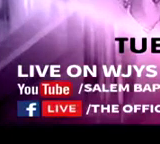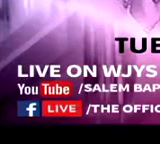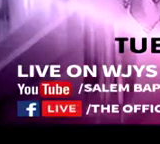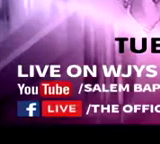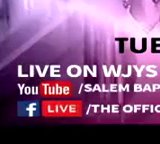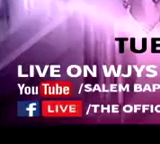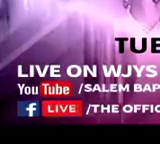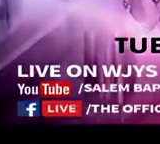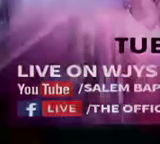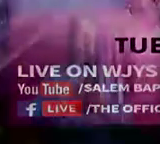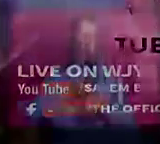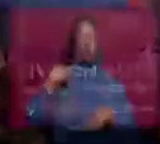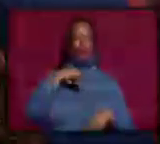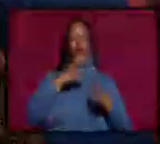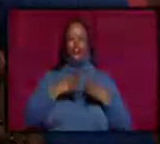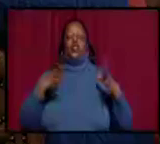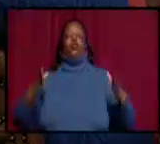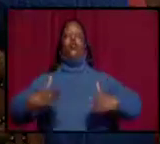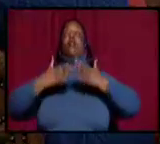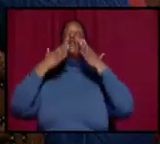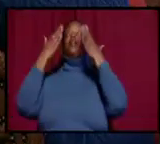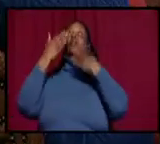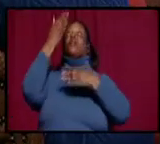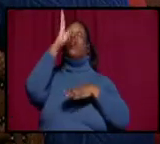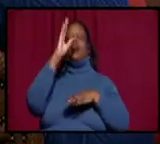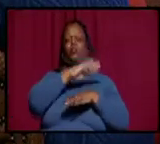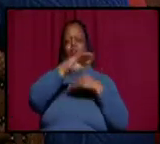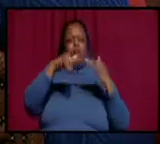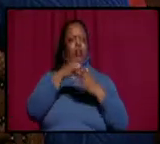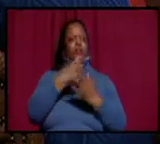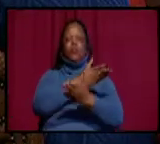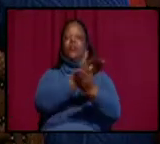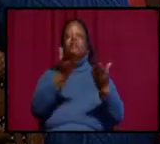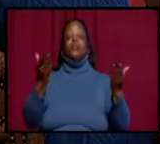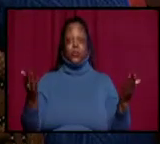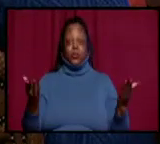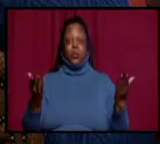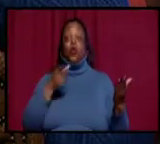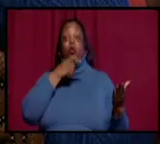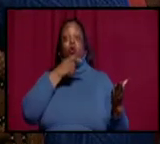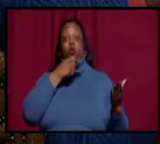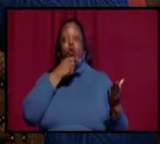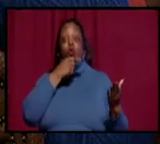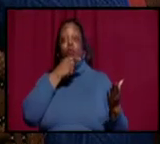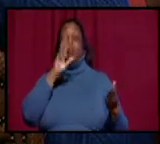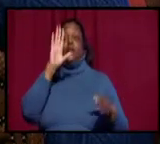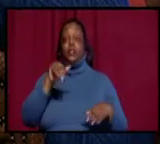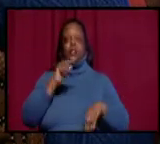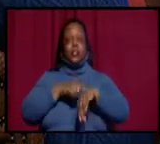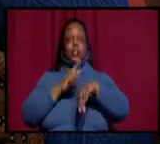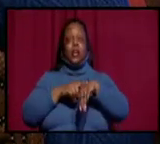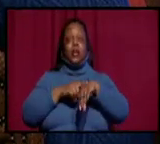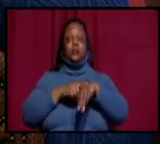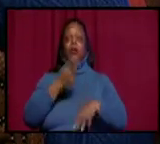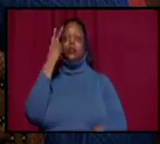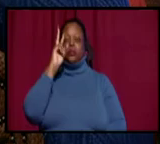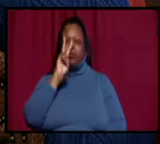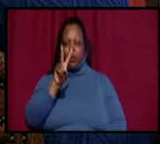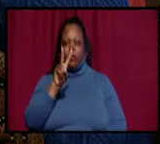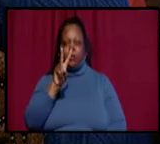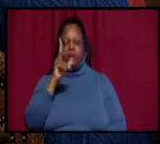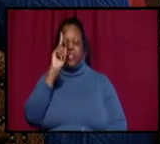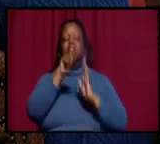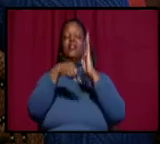sisters tonight, and we are so thankful to God for each and every one of you who've taken the time to tune in to